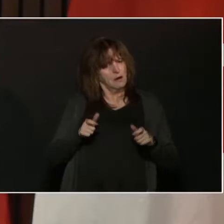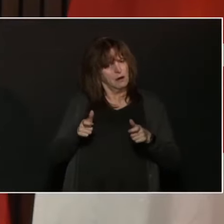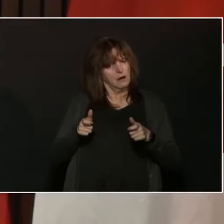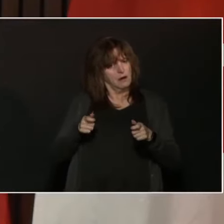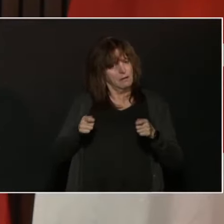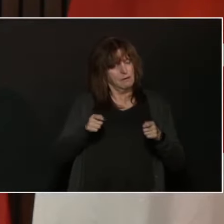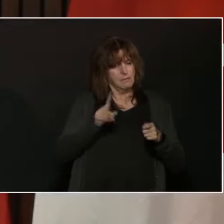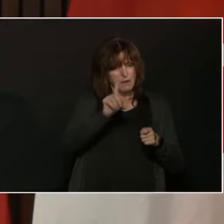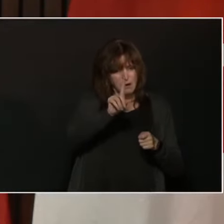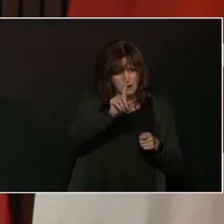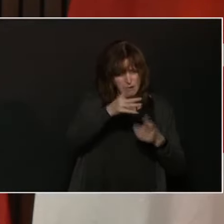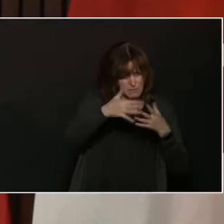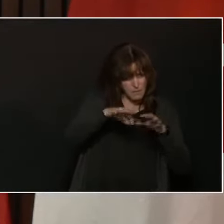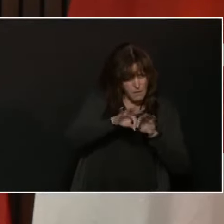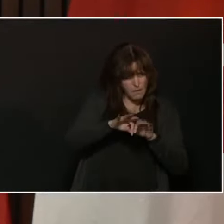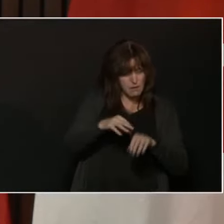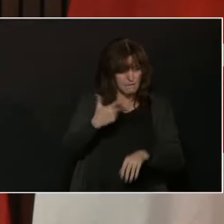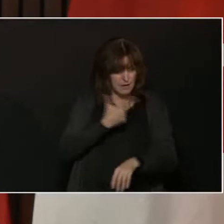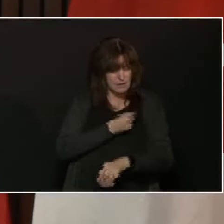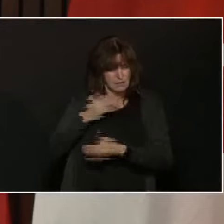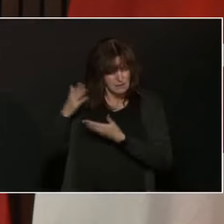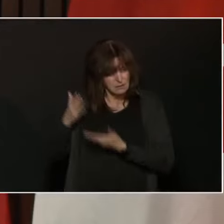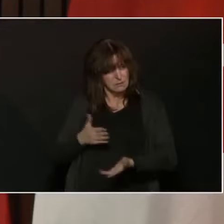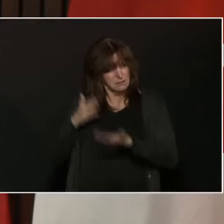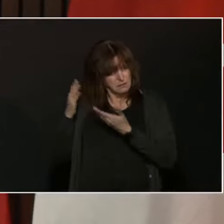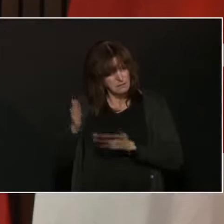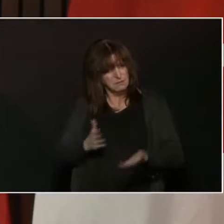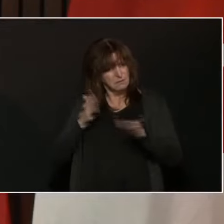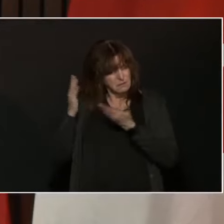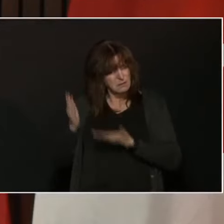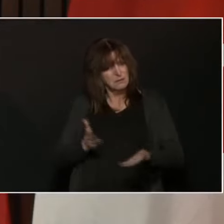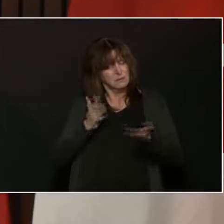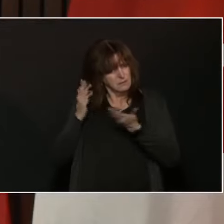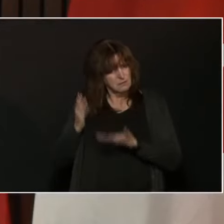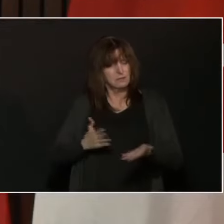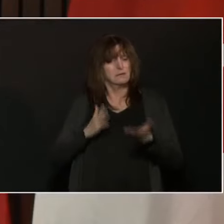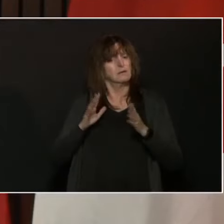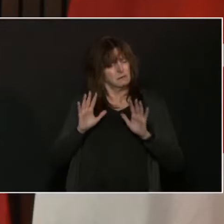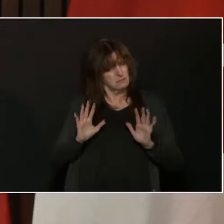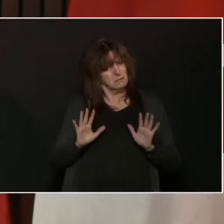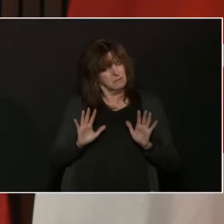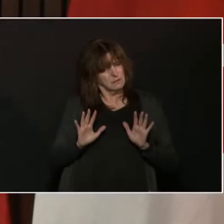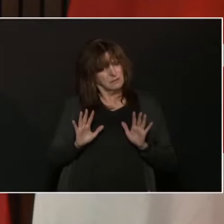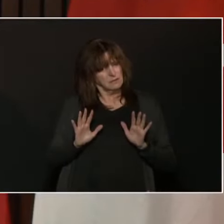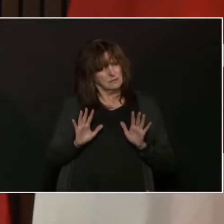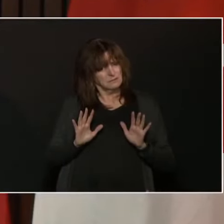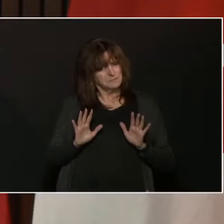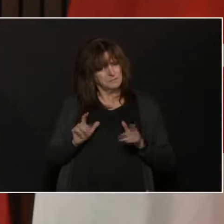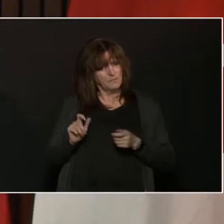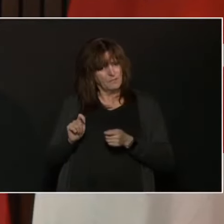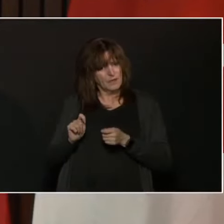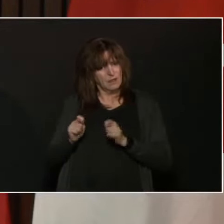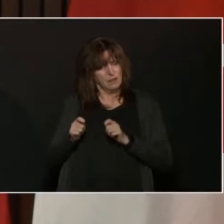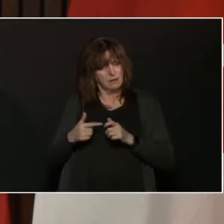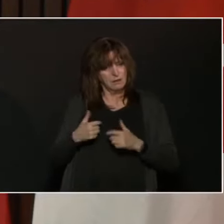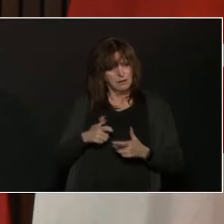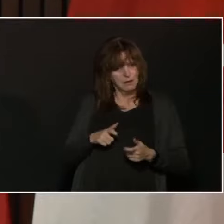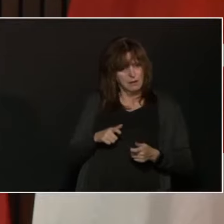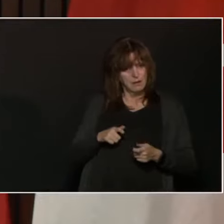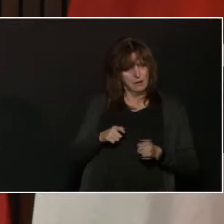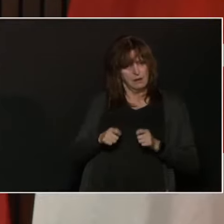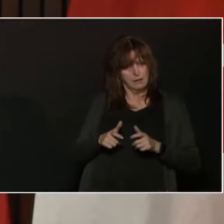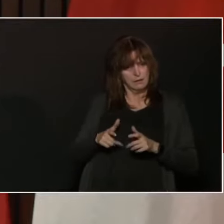supply, strong and quick ability to get the boosters or whatever into the arms of people. And importantly, surveillance